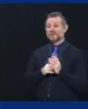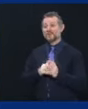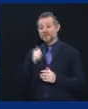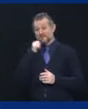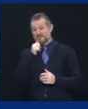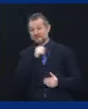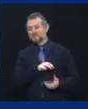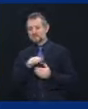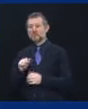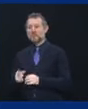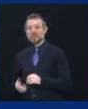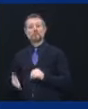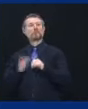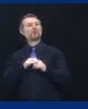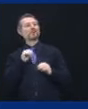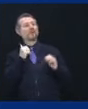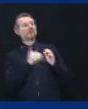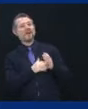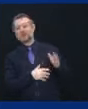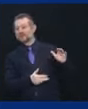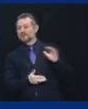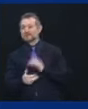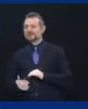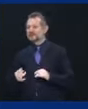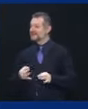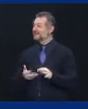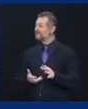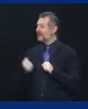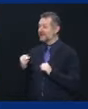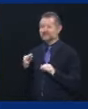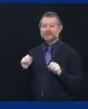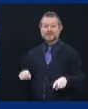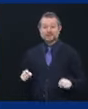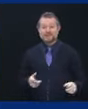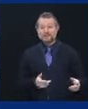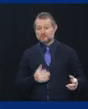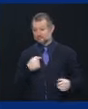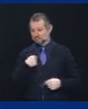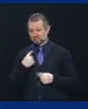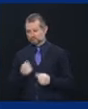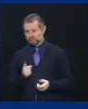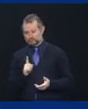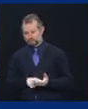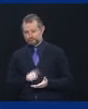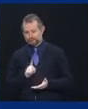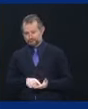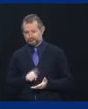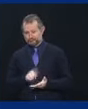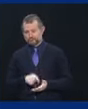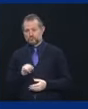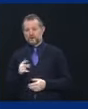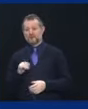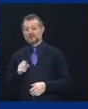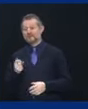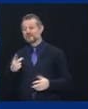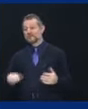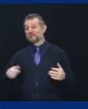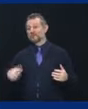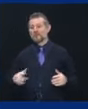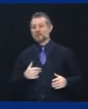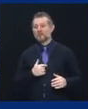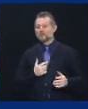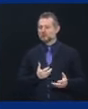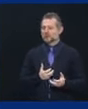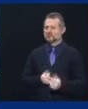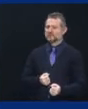do 1,000 for a day. And for the next few weeks, as it's been scheduled out, we are confident that we have scheduled appointments for which the vaccine we are